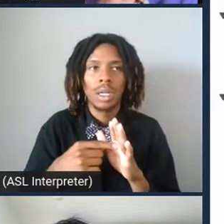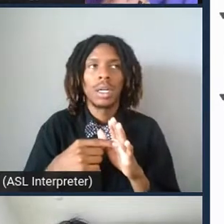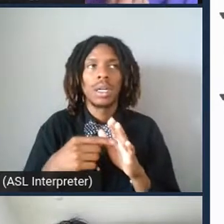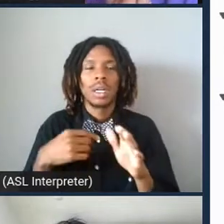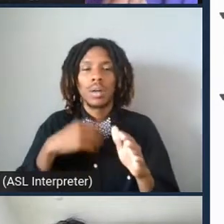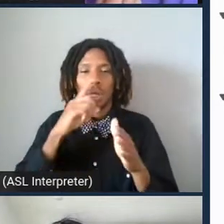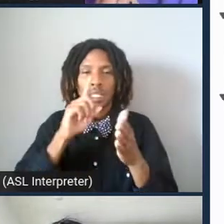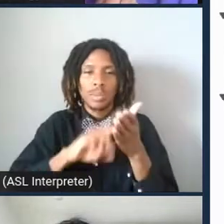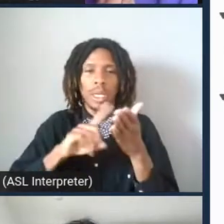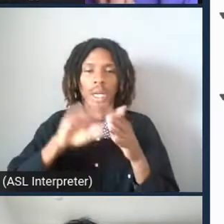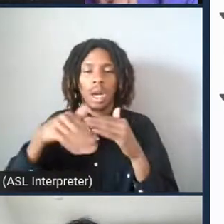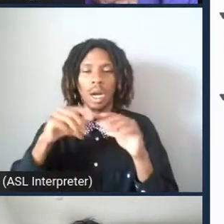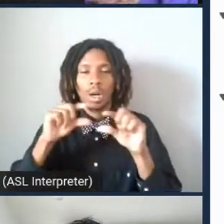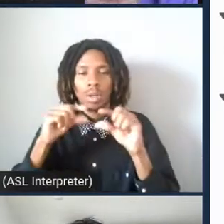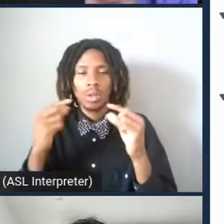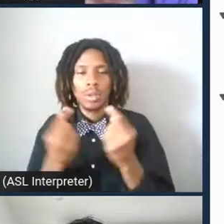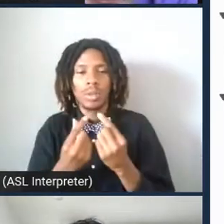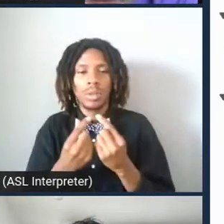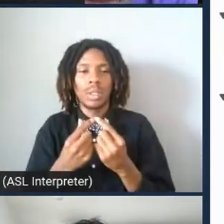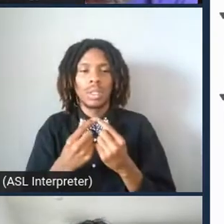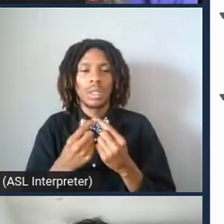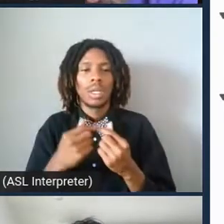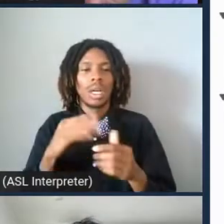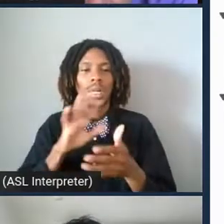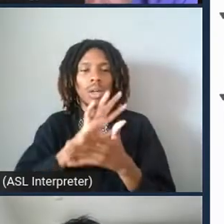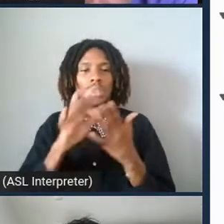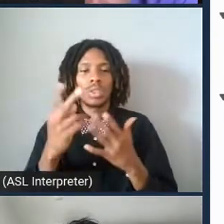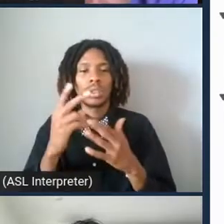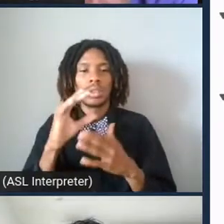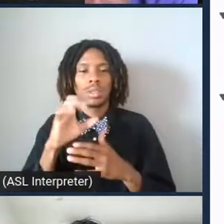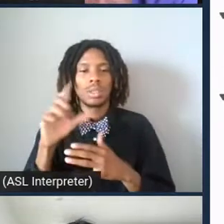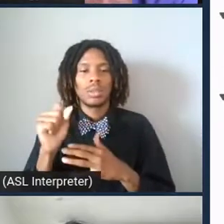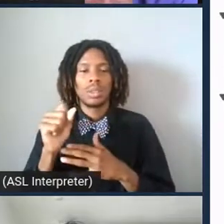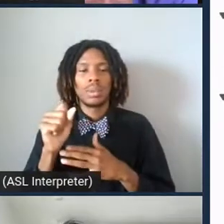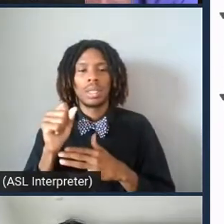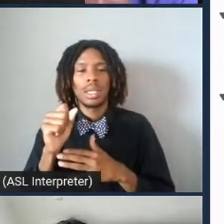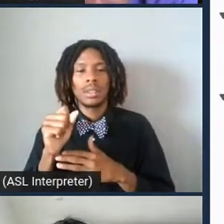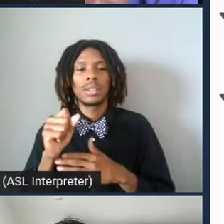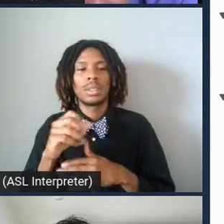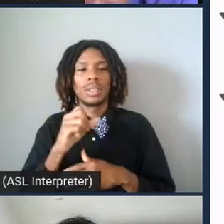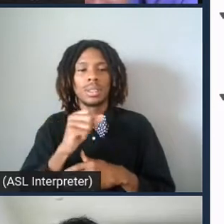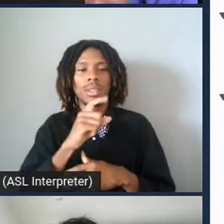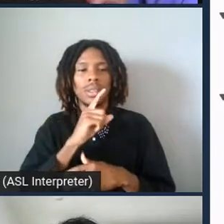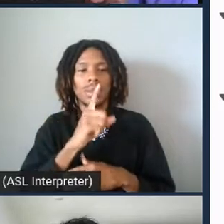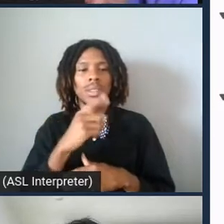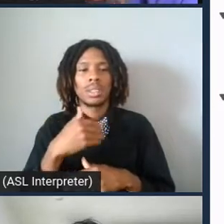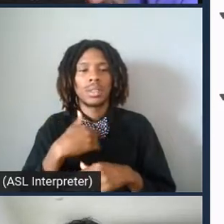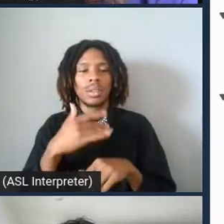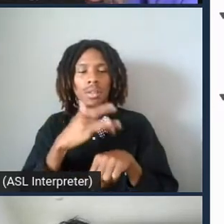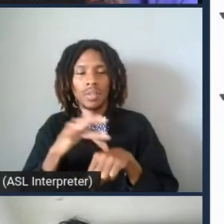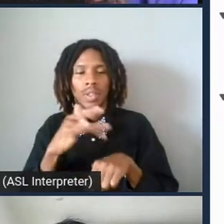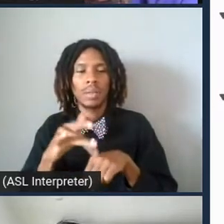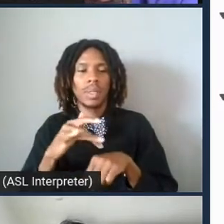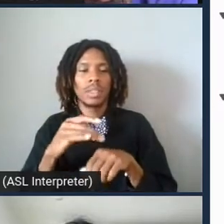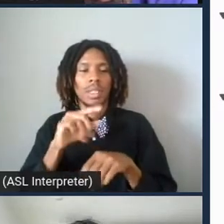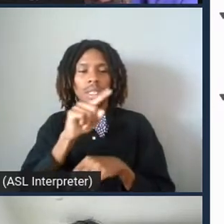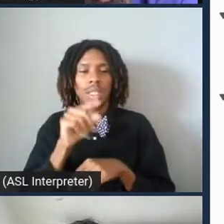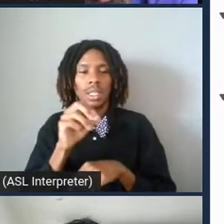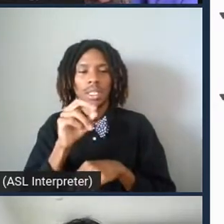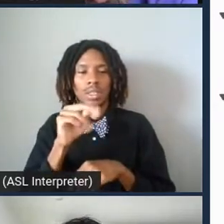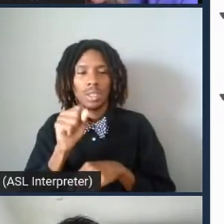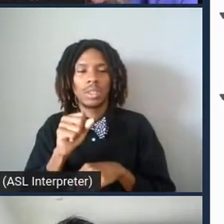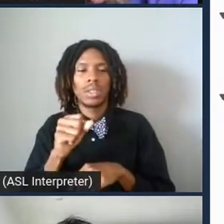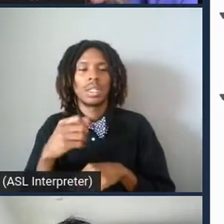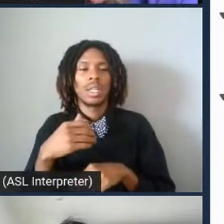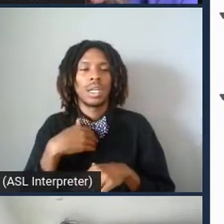scaling groups across those two cells that you define and make sure they have the same number of availability zones. They have the